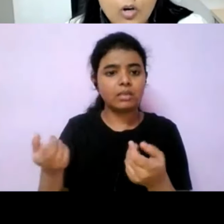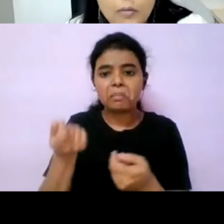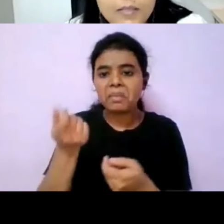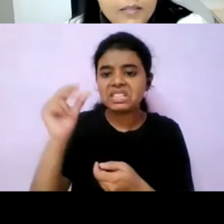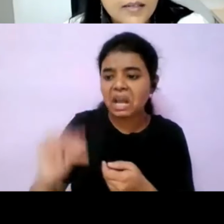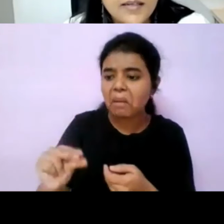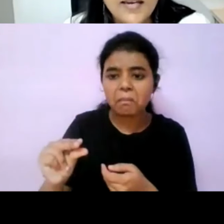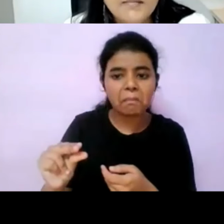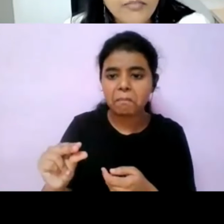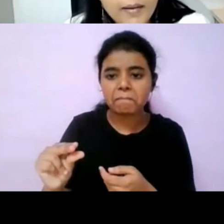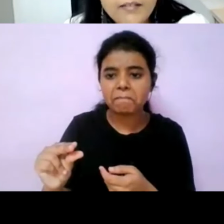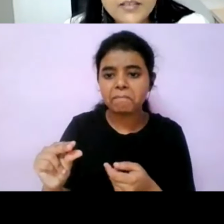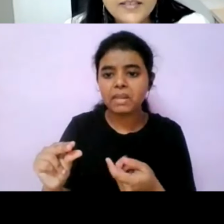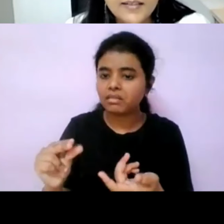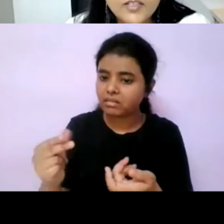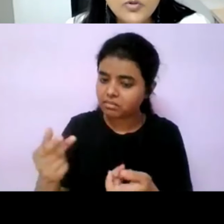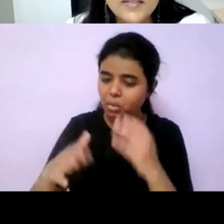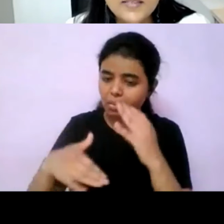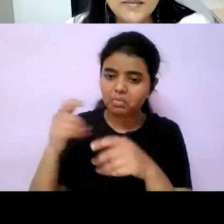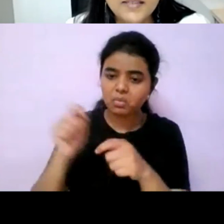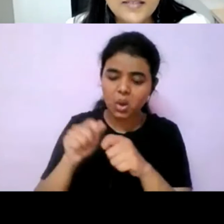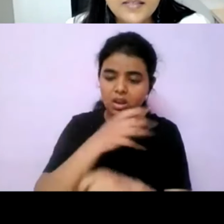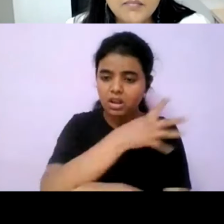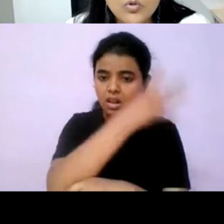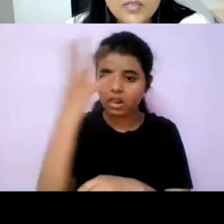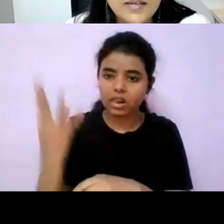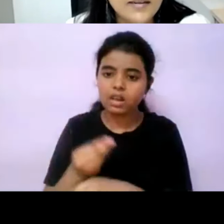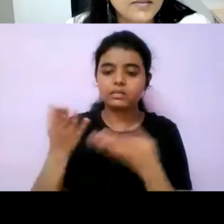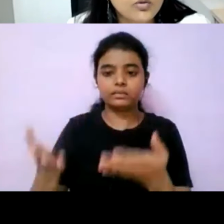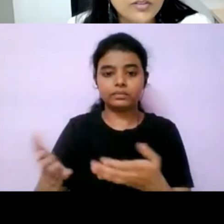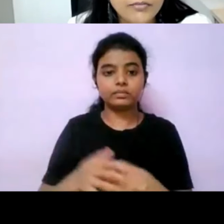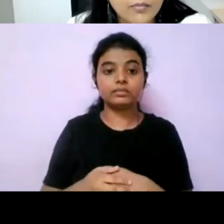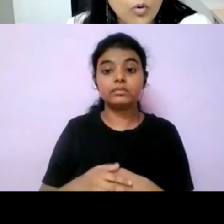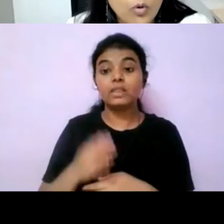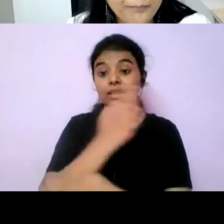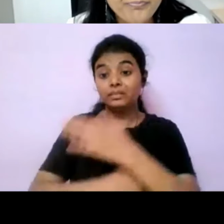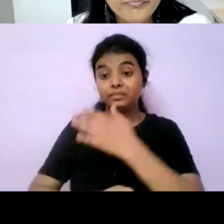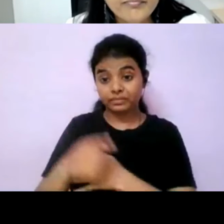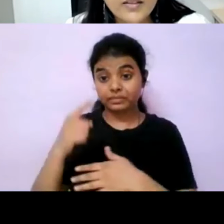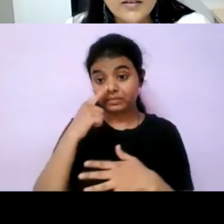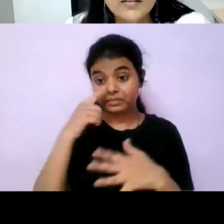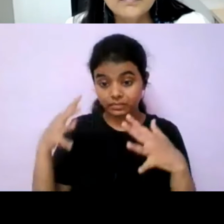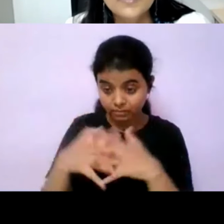part-time jobs. And women with intellectual disabilities are most liable to work from home.